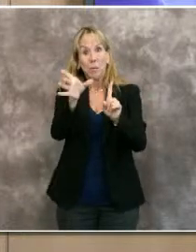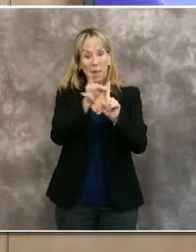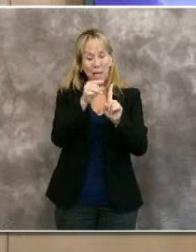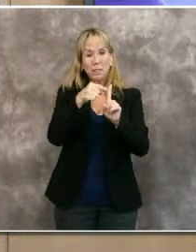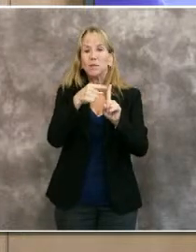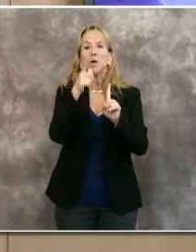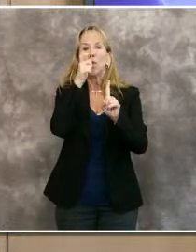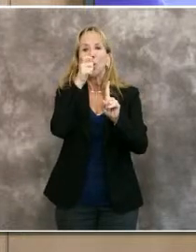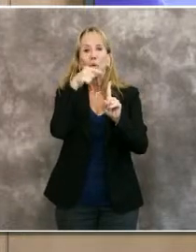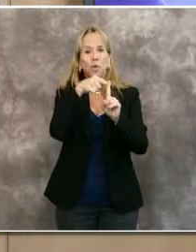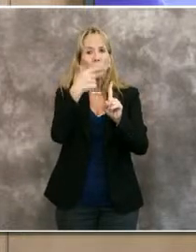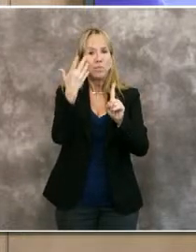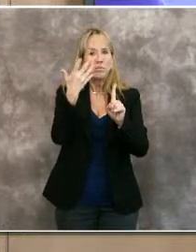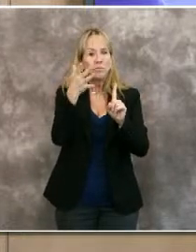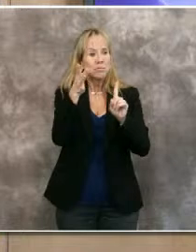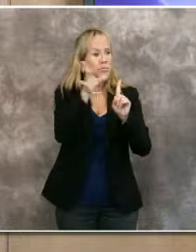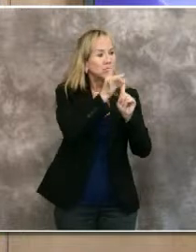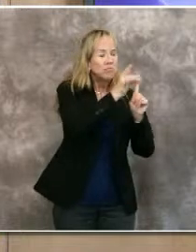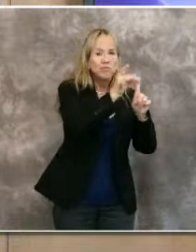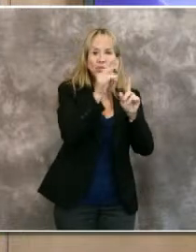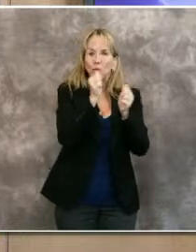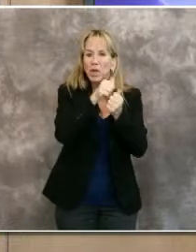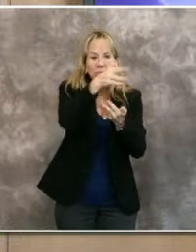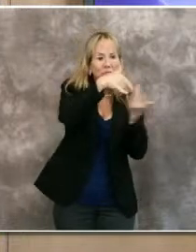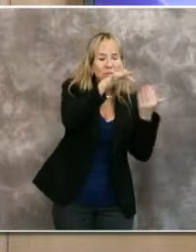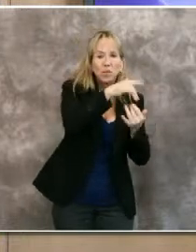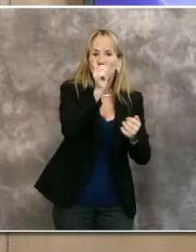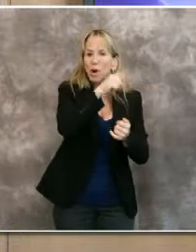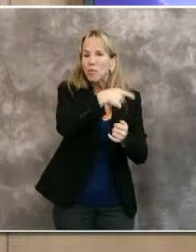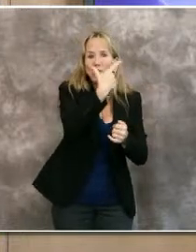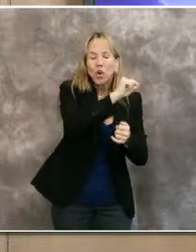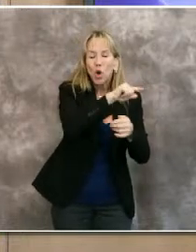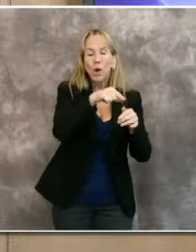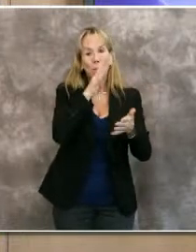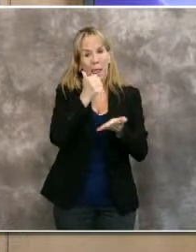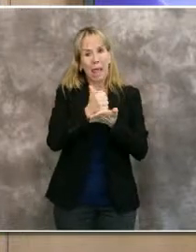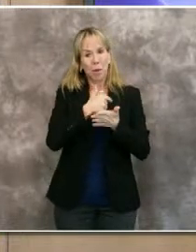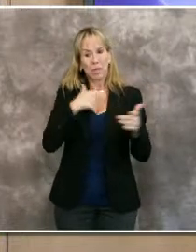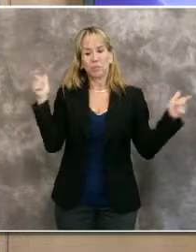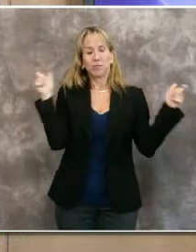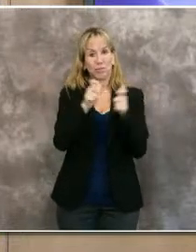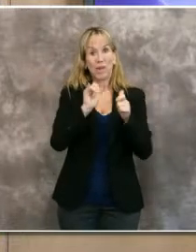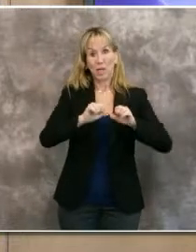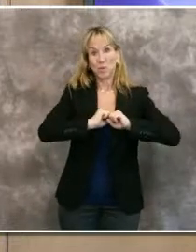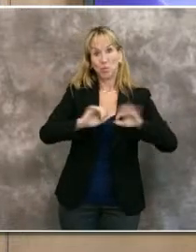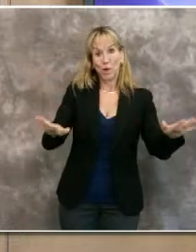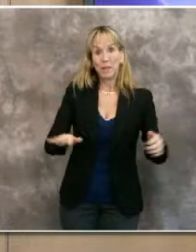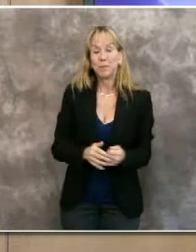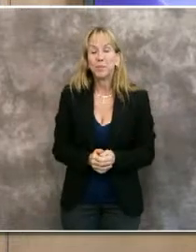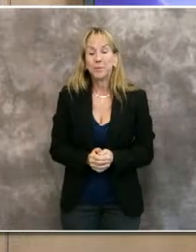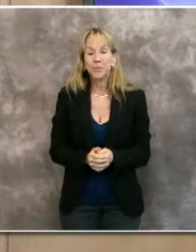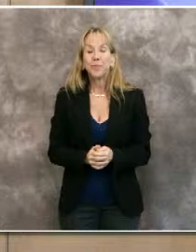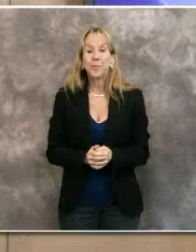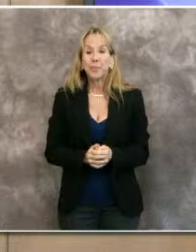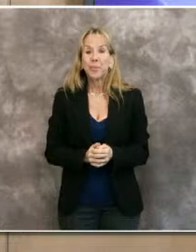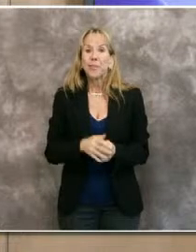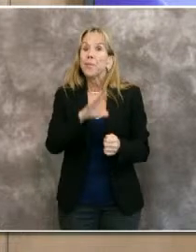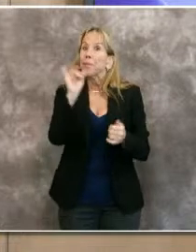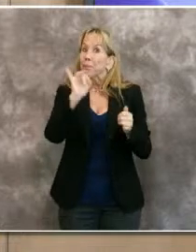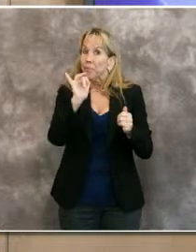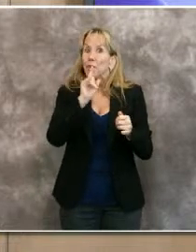we can test them, which we believe helps us stop the spread. But one portion of this that's important is that we do have